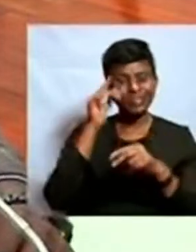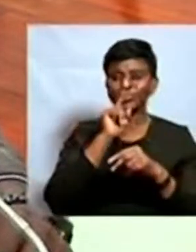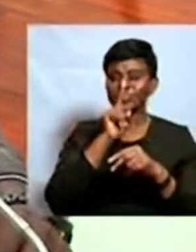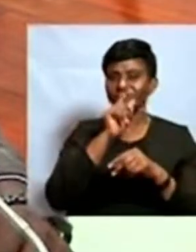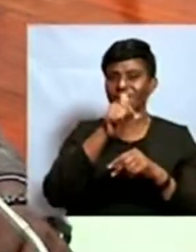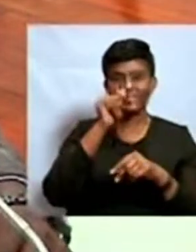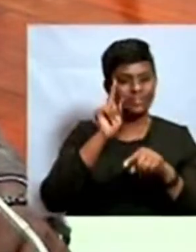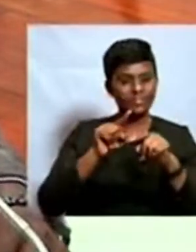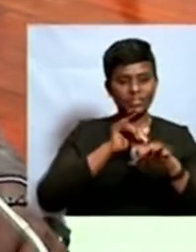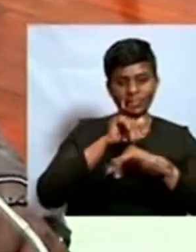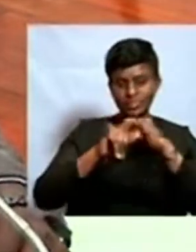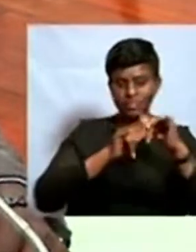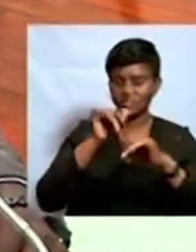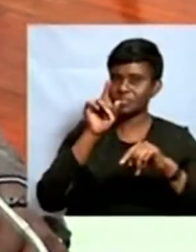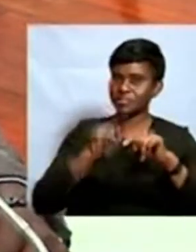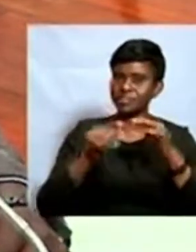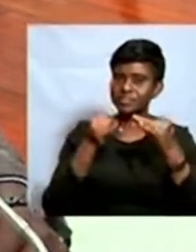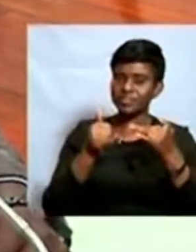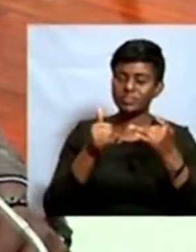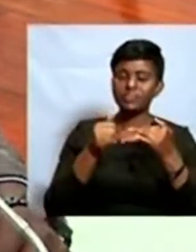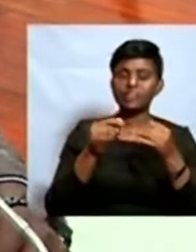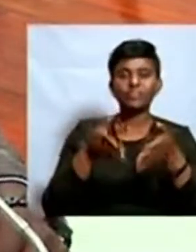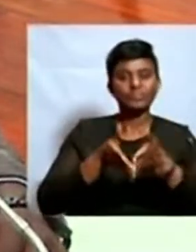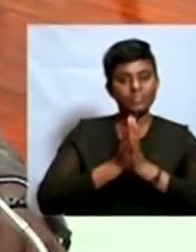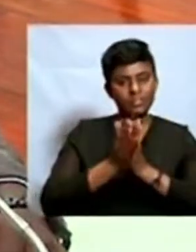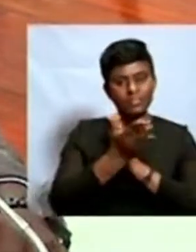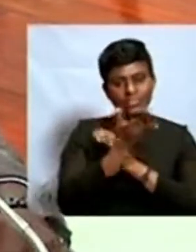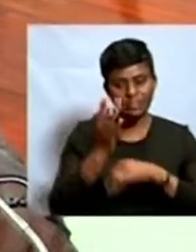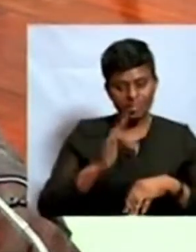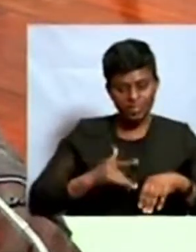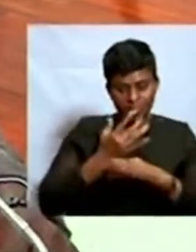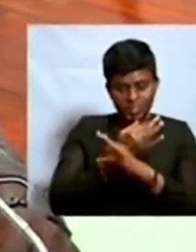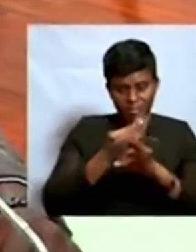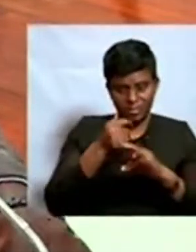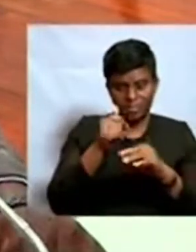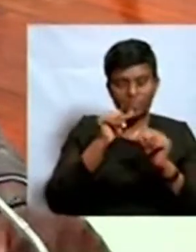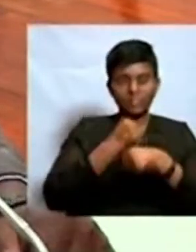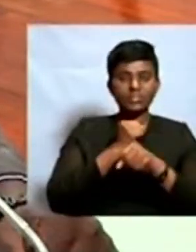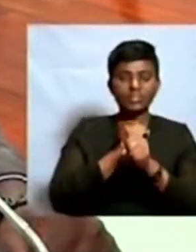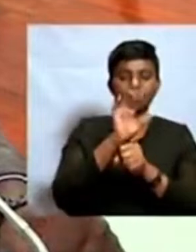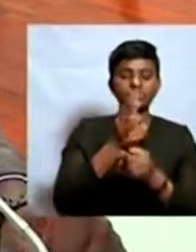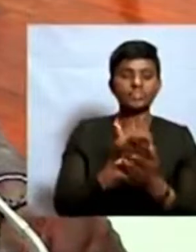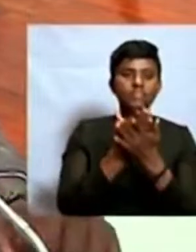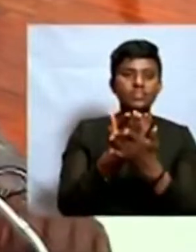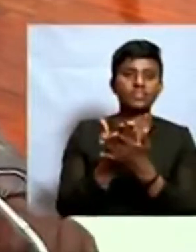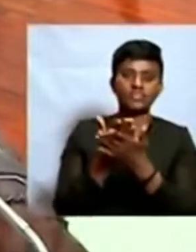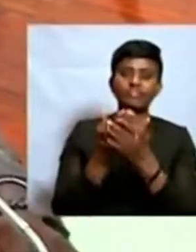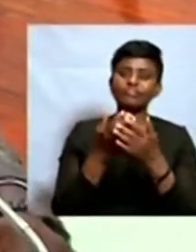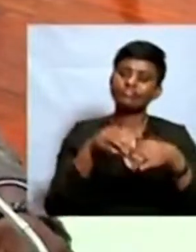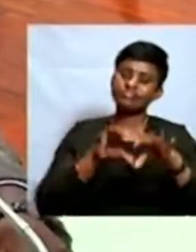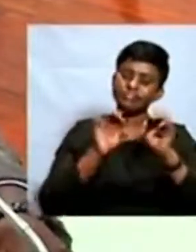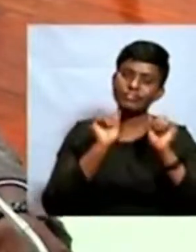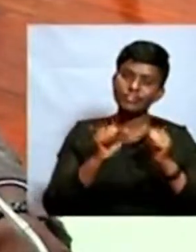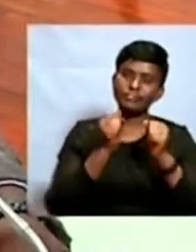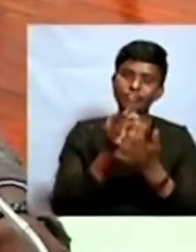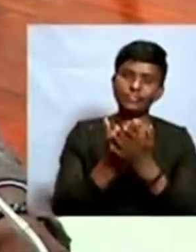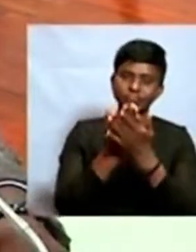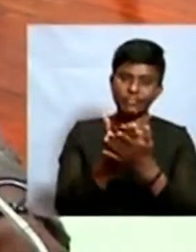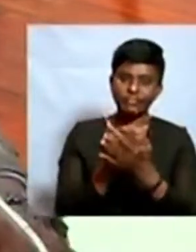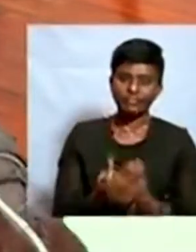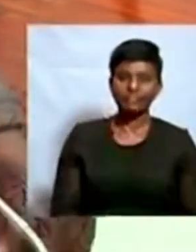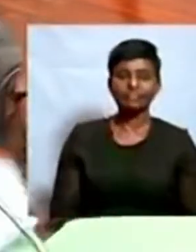cannot willfully mislead it. Therefore, it urges you to feel free as you make your submission. You may kindly proceed to submit.